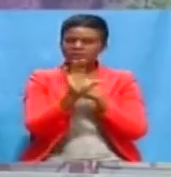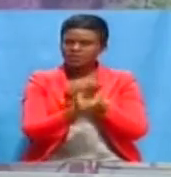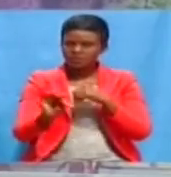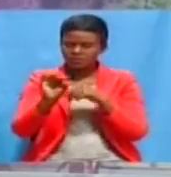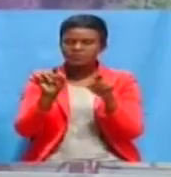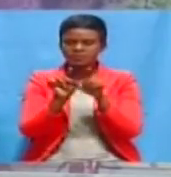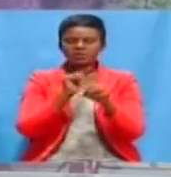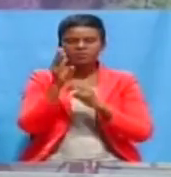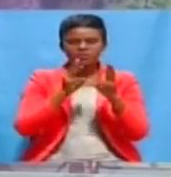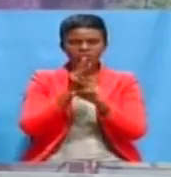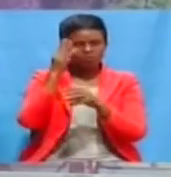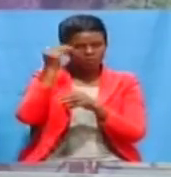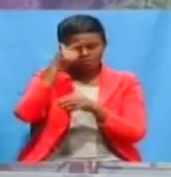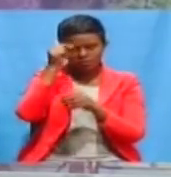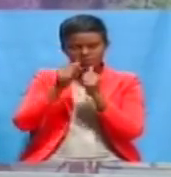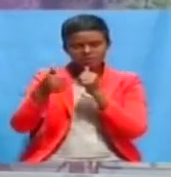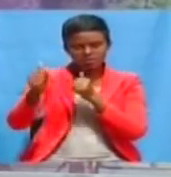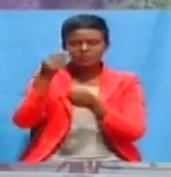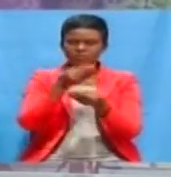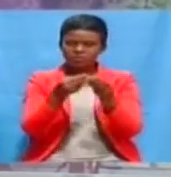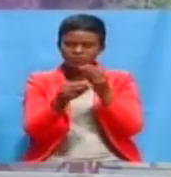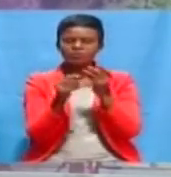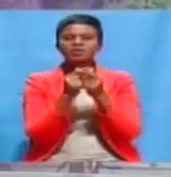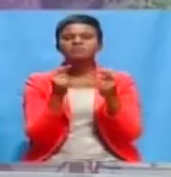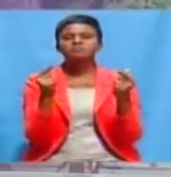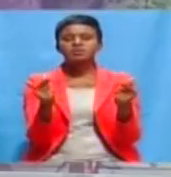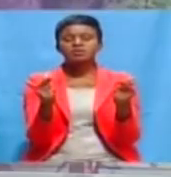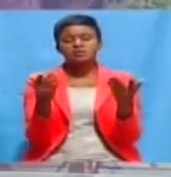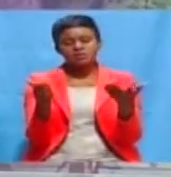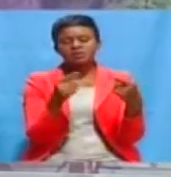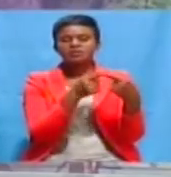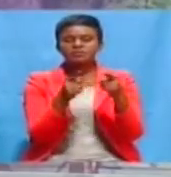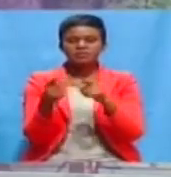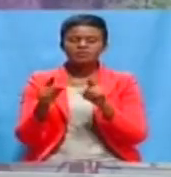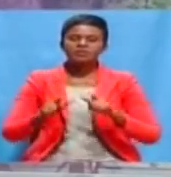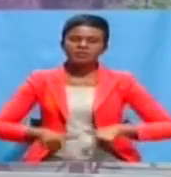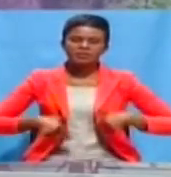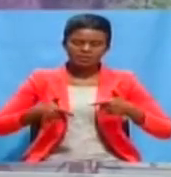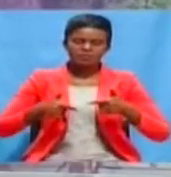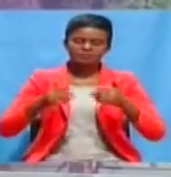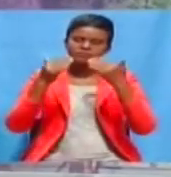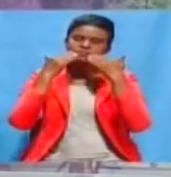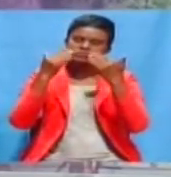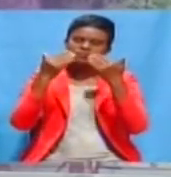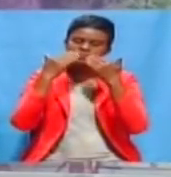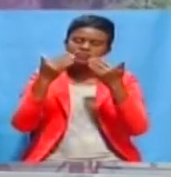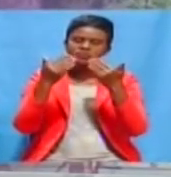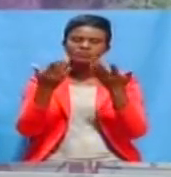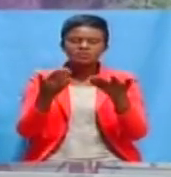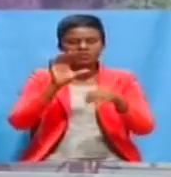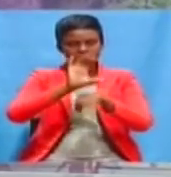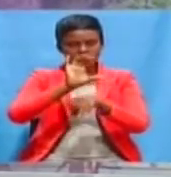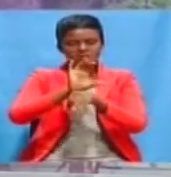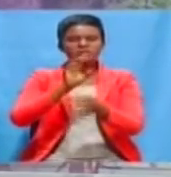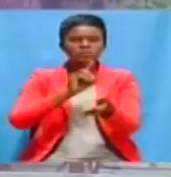world affairs due to the immense contribution he made in various spheres of life. She said this during a thanksgiving and recognition service